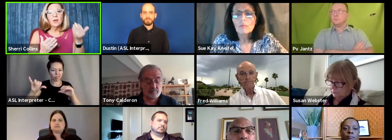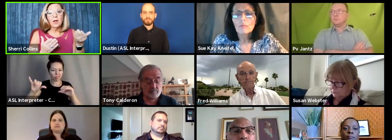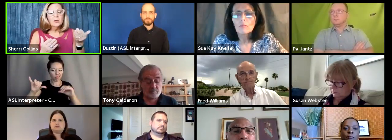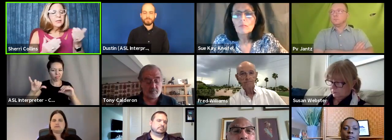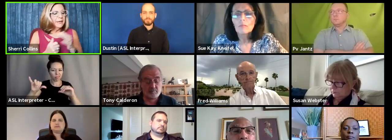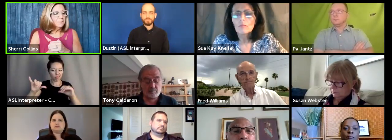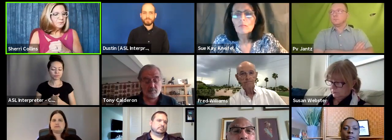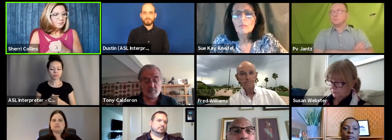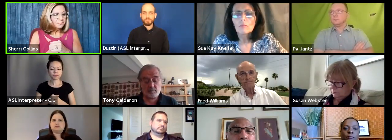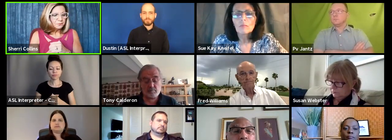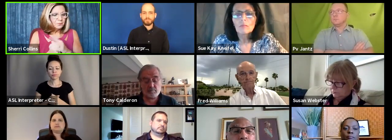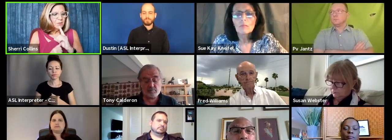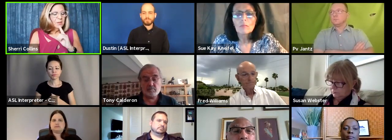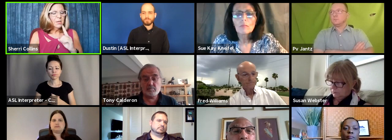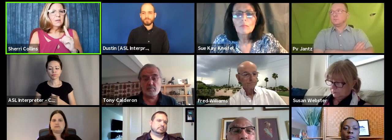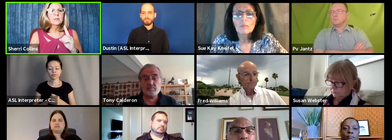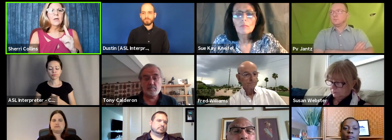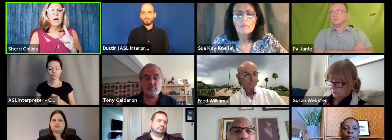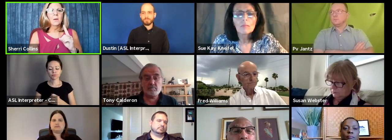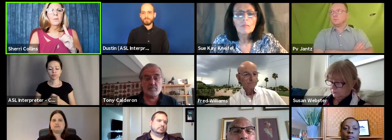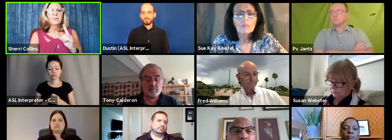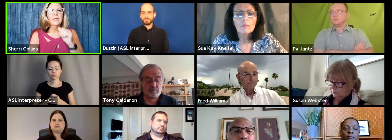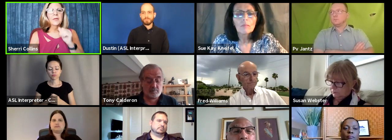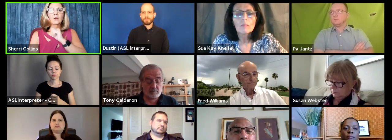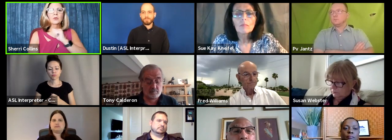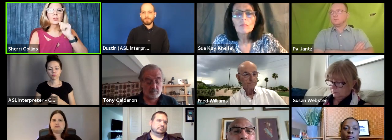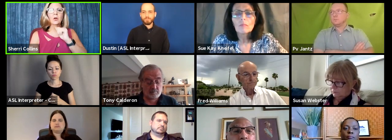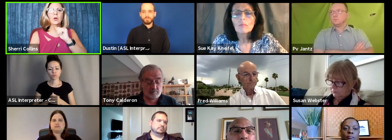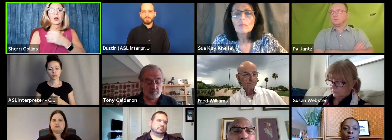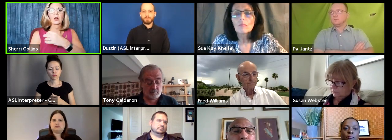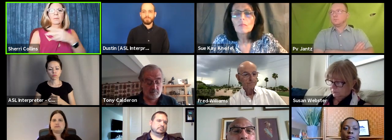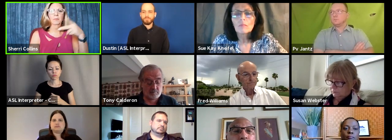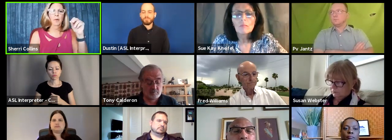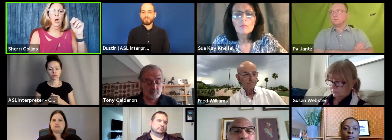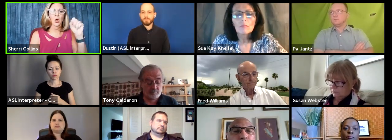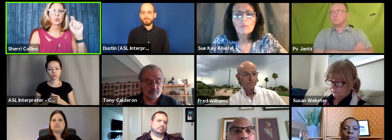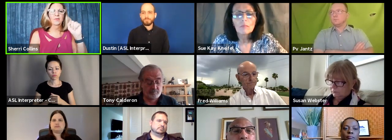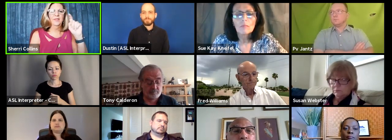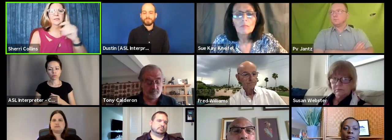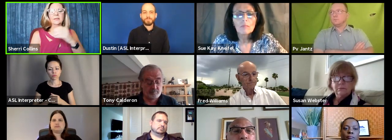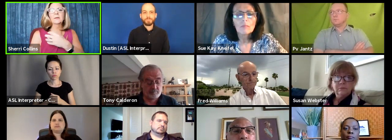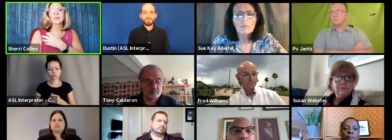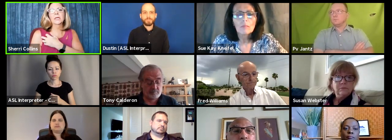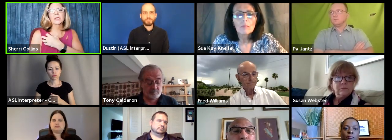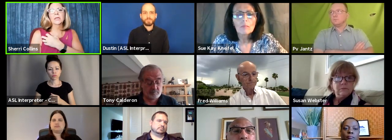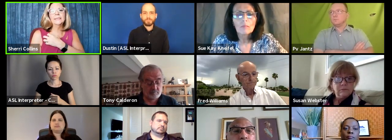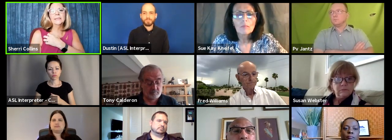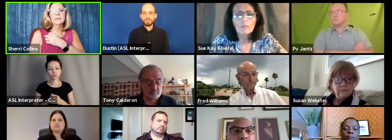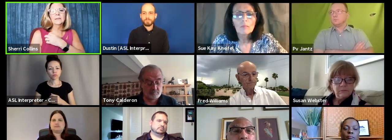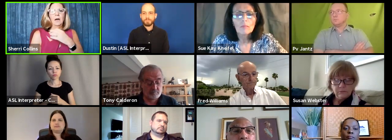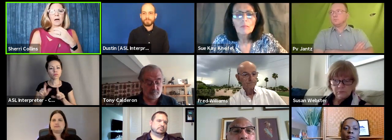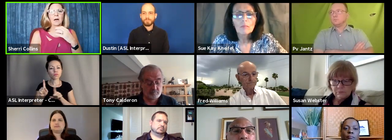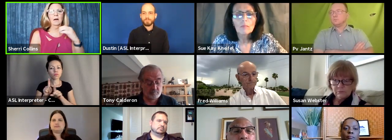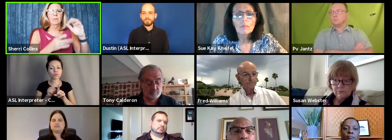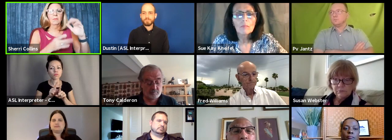And another thing is the Arizona Post, that's the